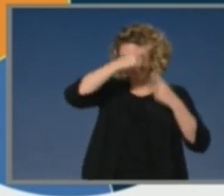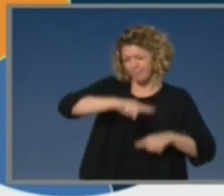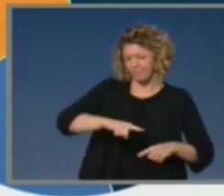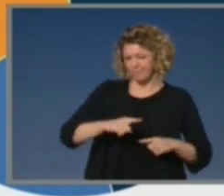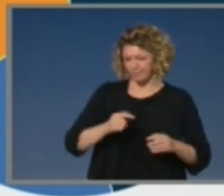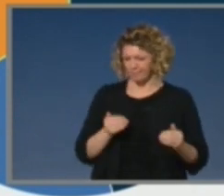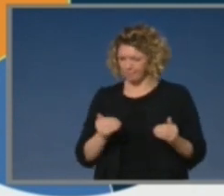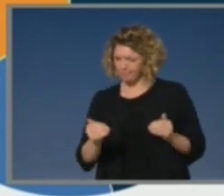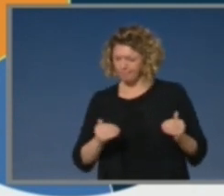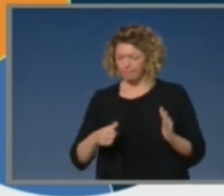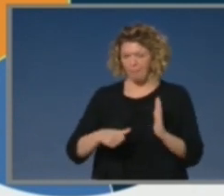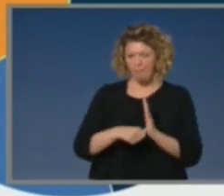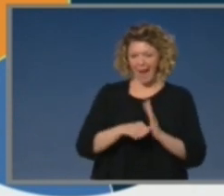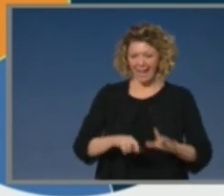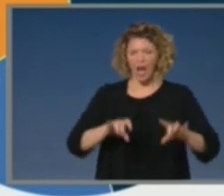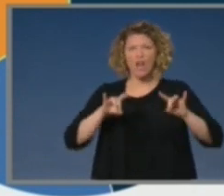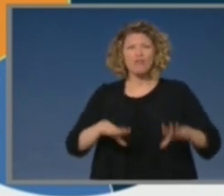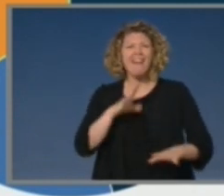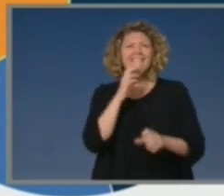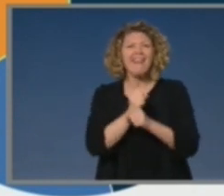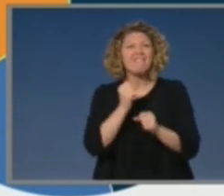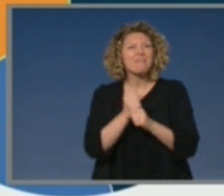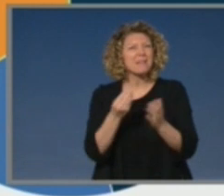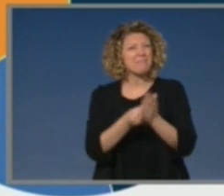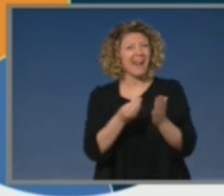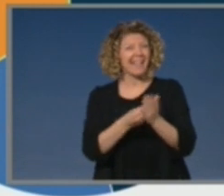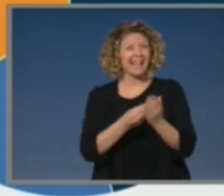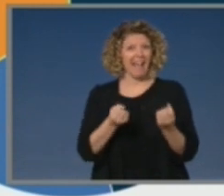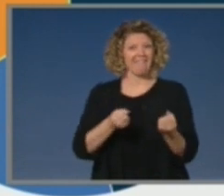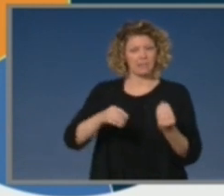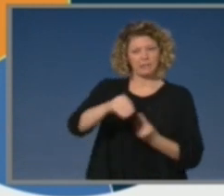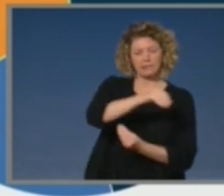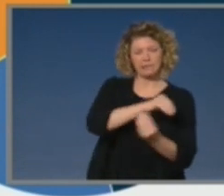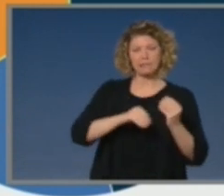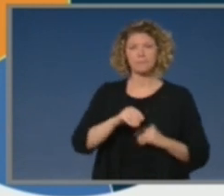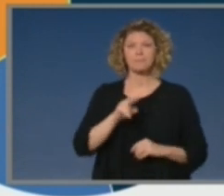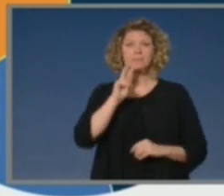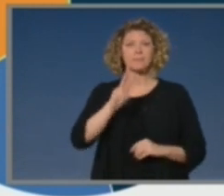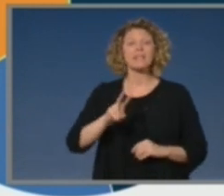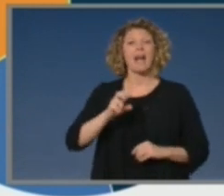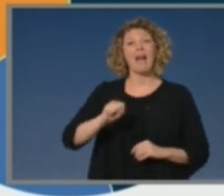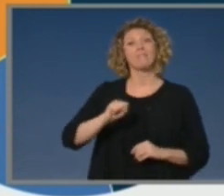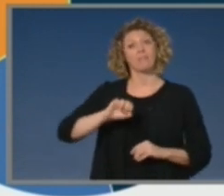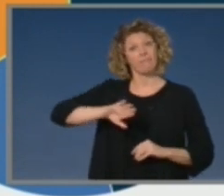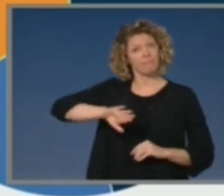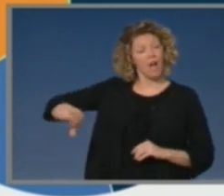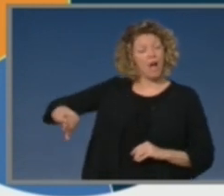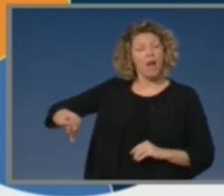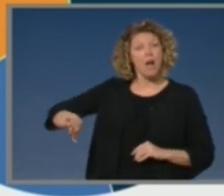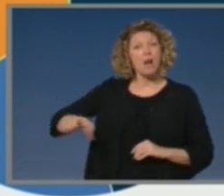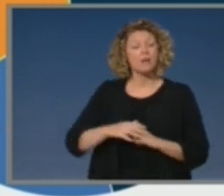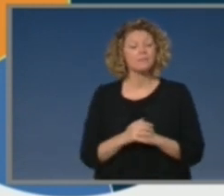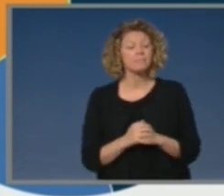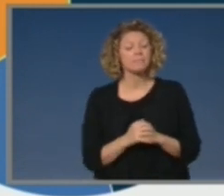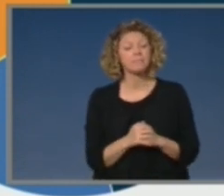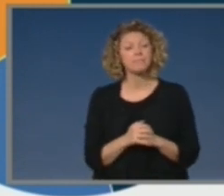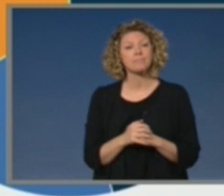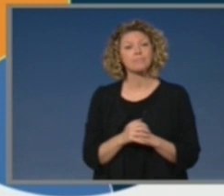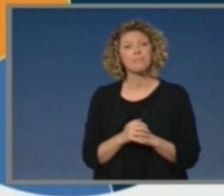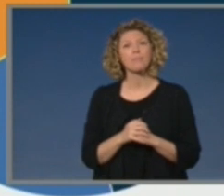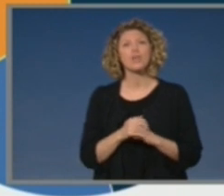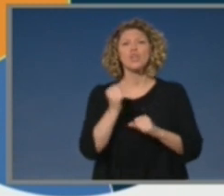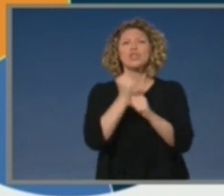economy are being played out. On the left-hand side is the impact of the fall in GDP, which